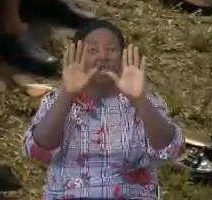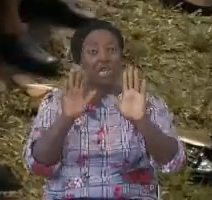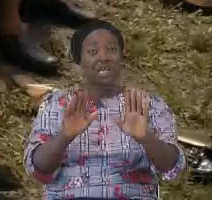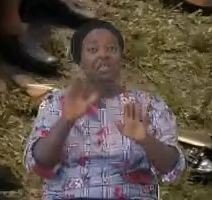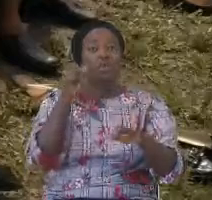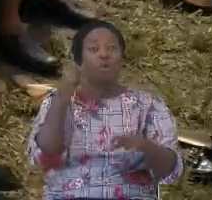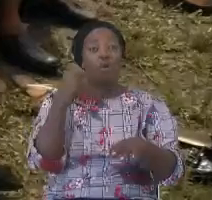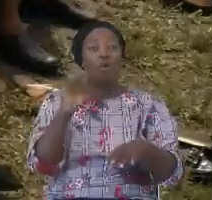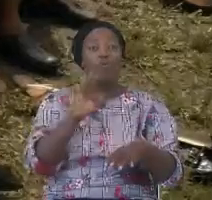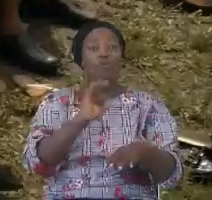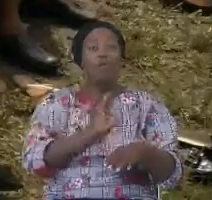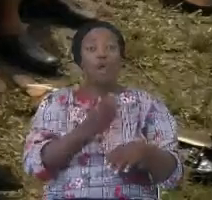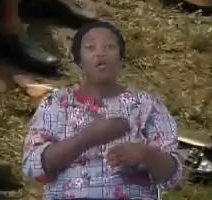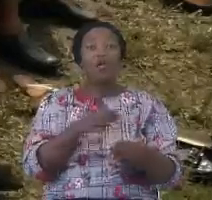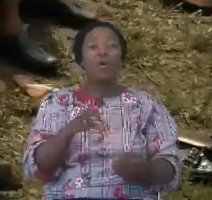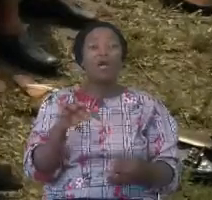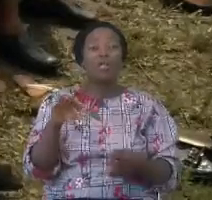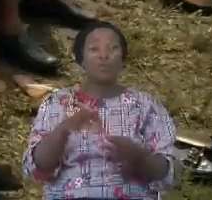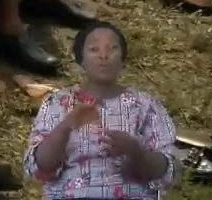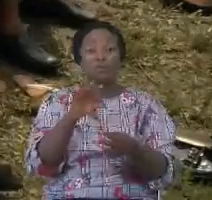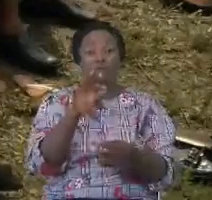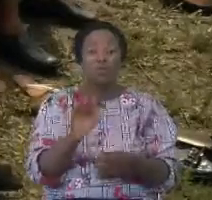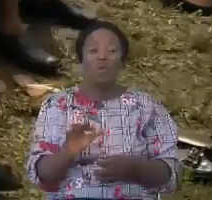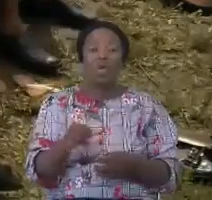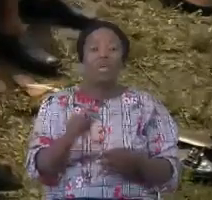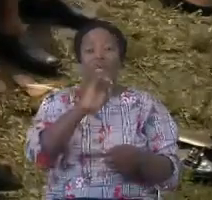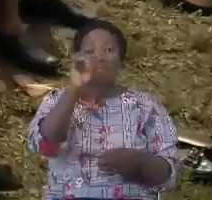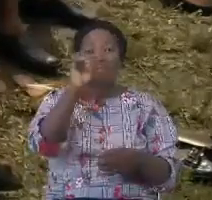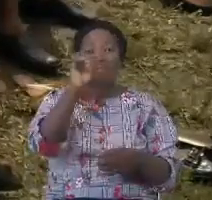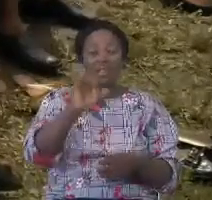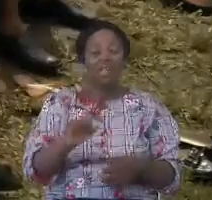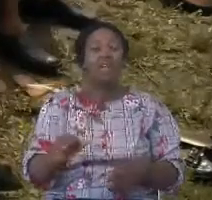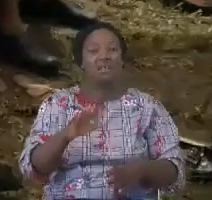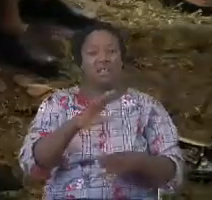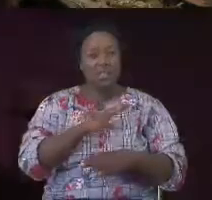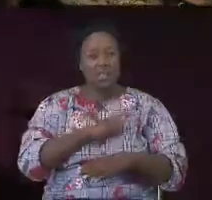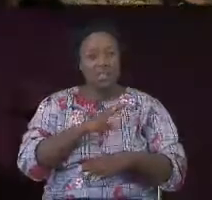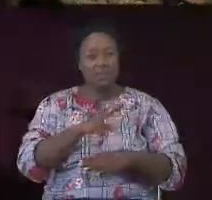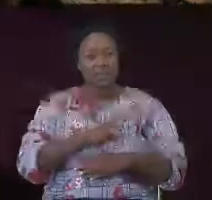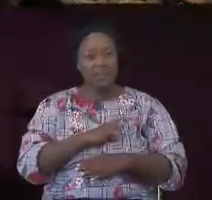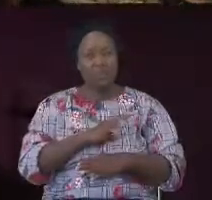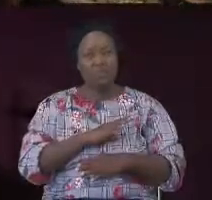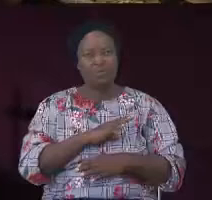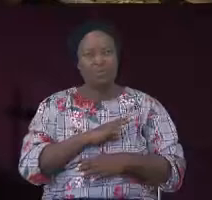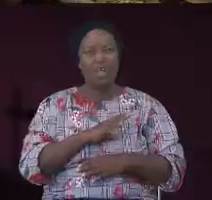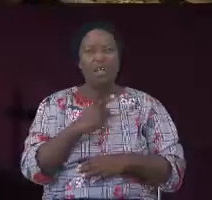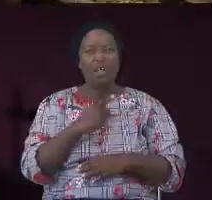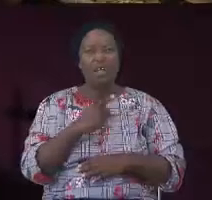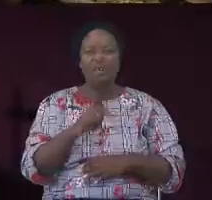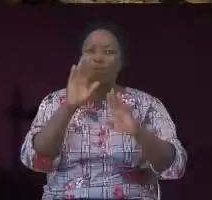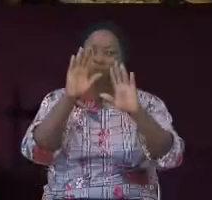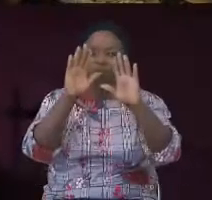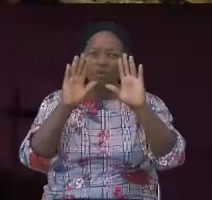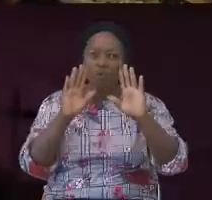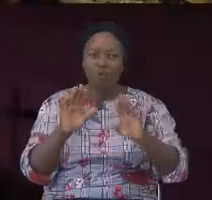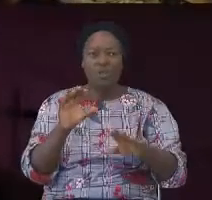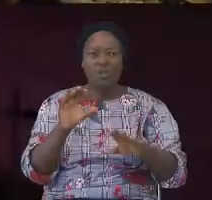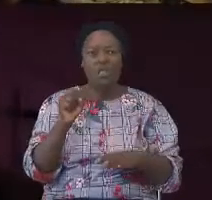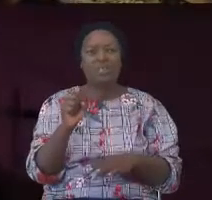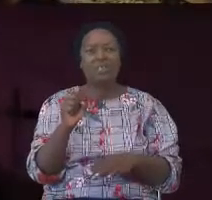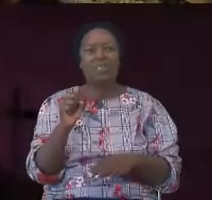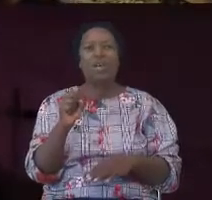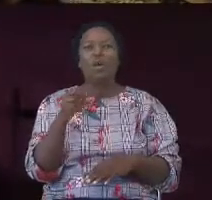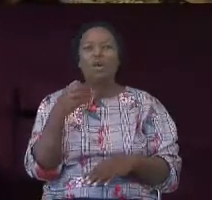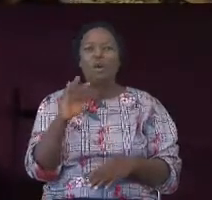five number five is the wonder of a spiritual eternal satisfaction